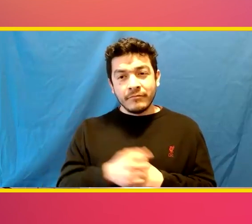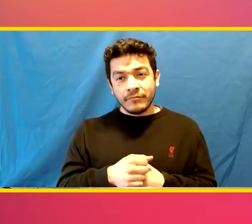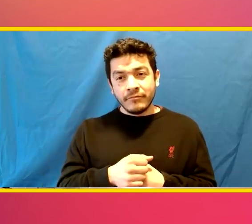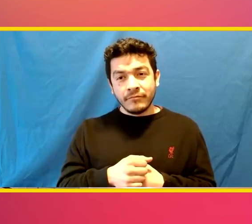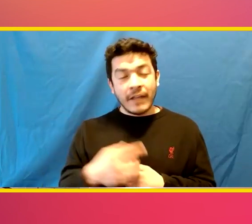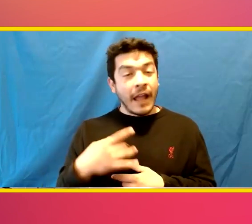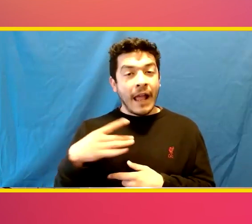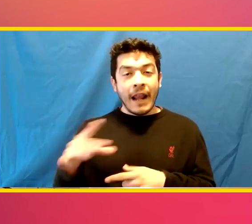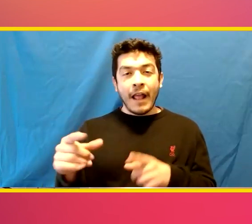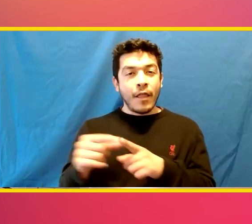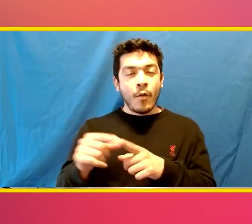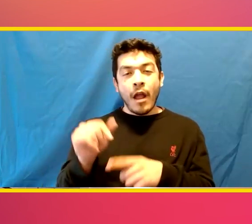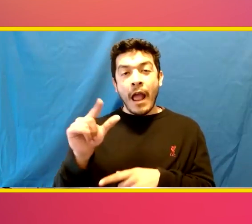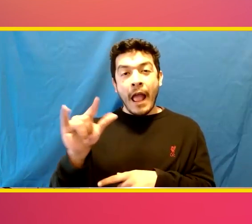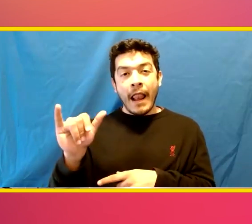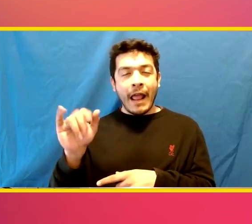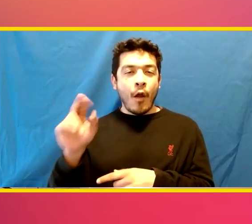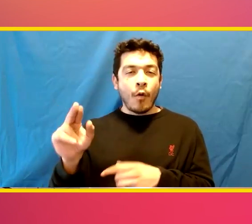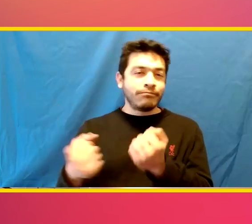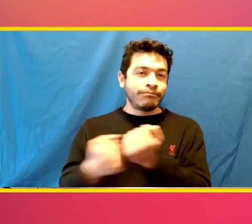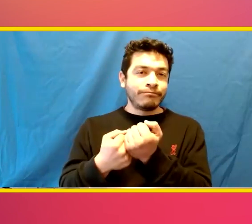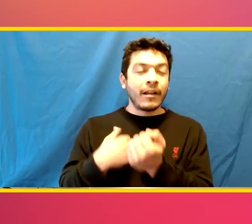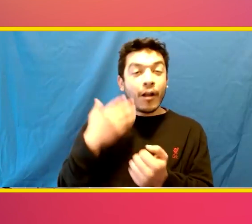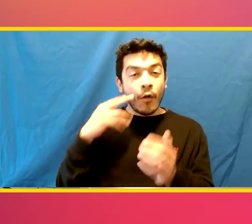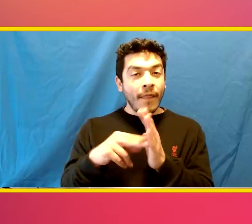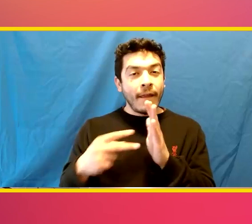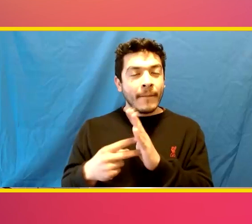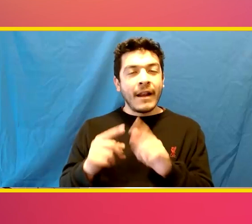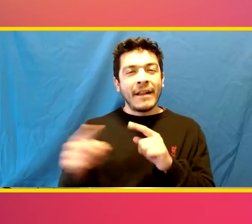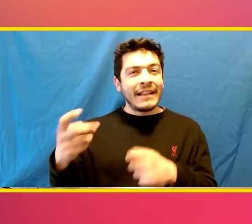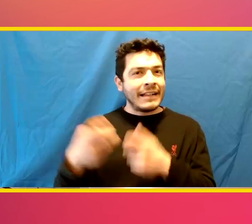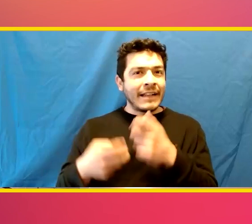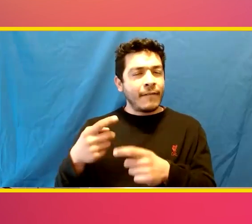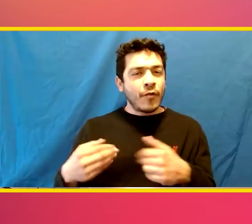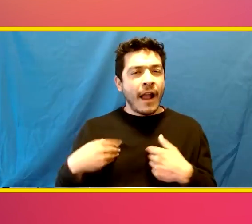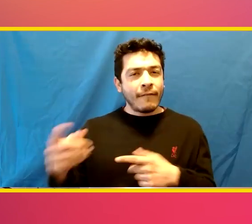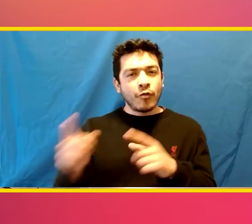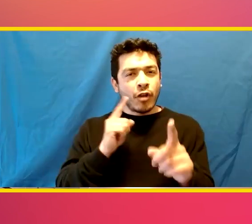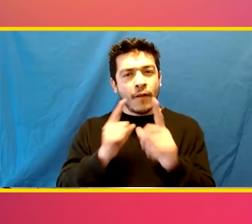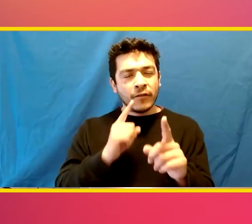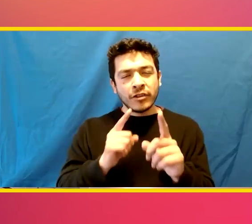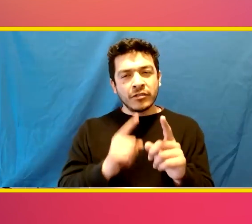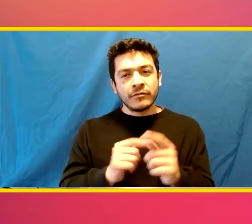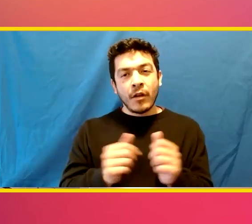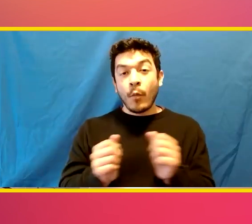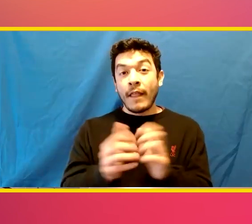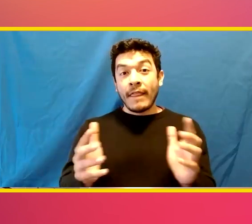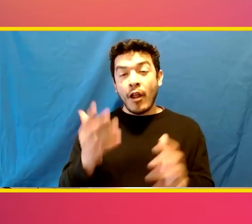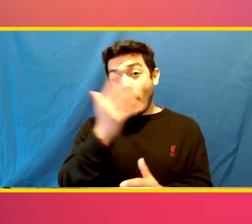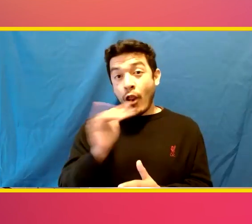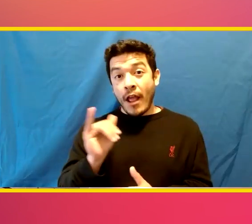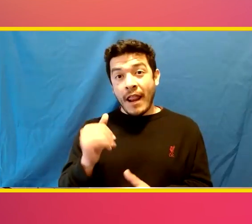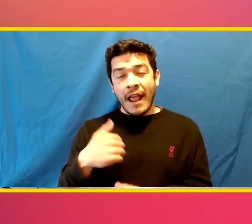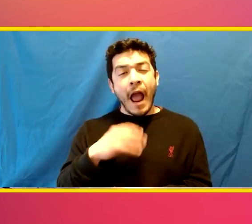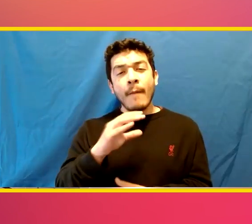I don't like the word ally or accomplice, but we know what that means. So it's difficult to have those conversations without looking like